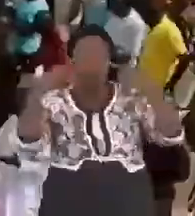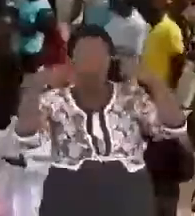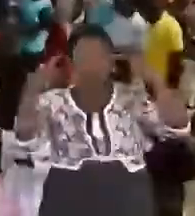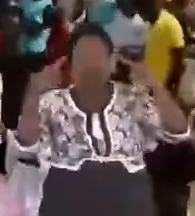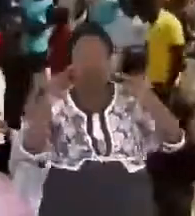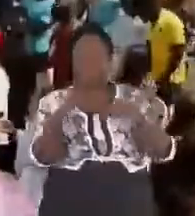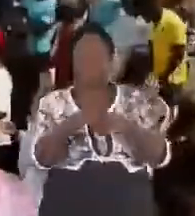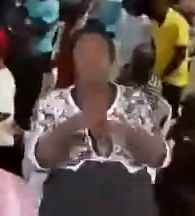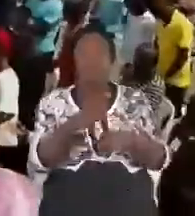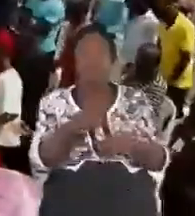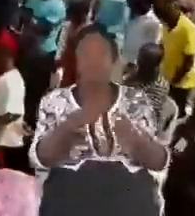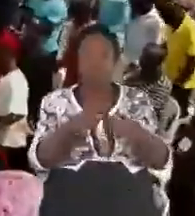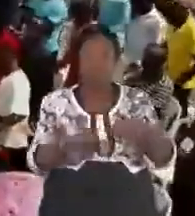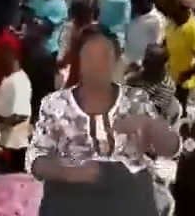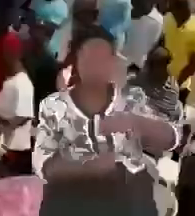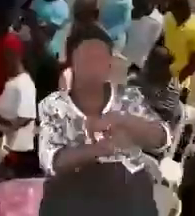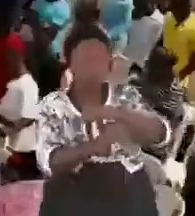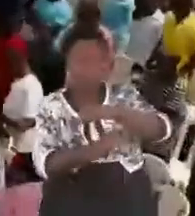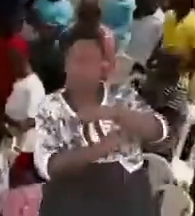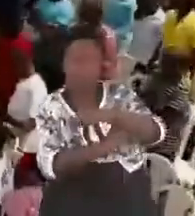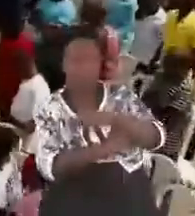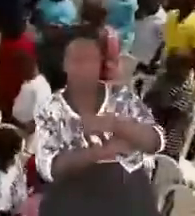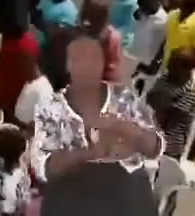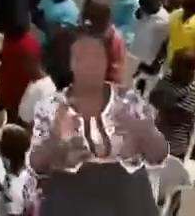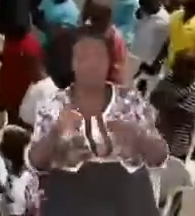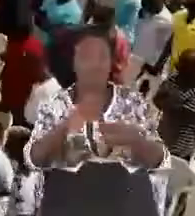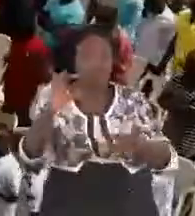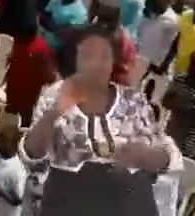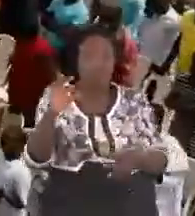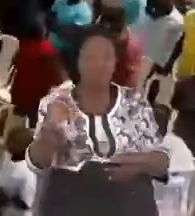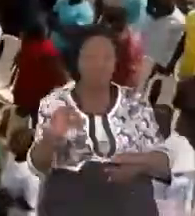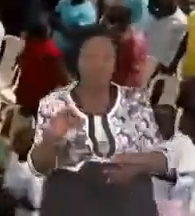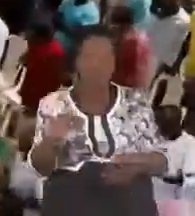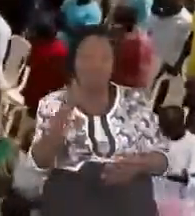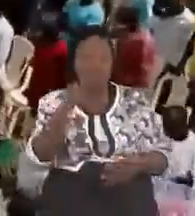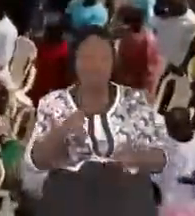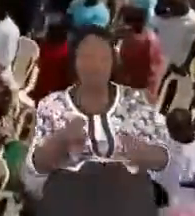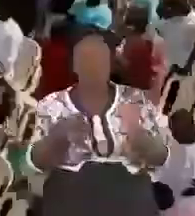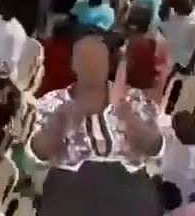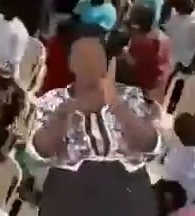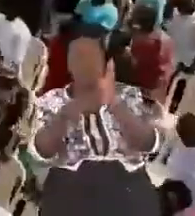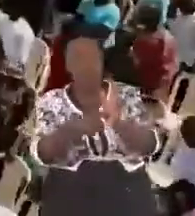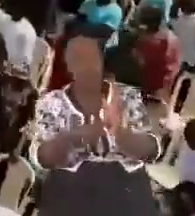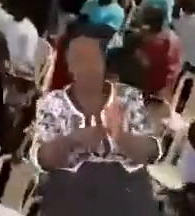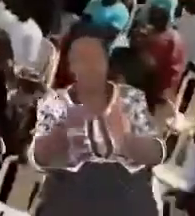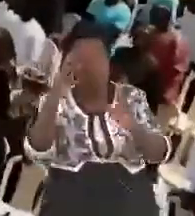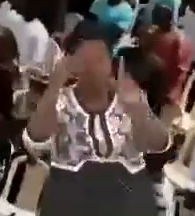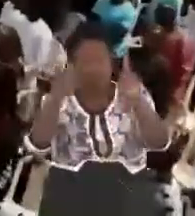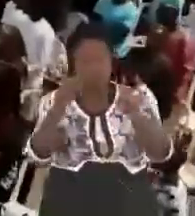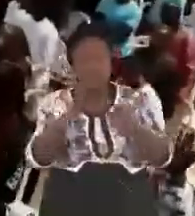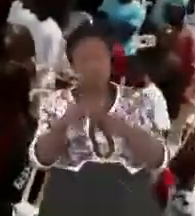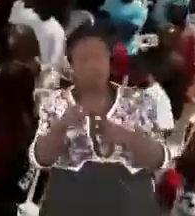and a supportive spirit. He will reveal himself to you more and more.